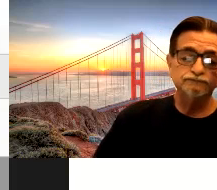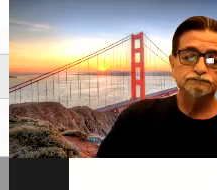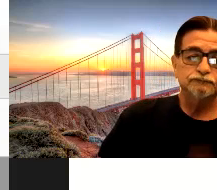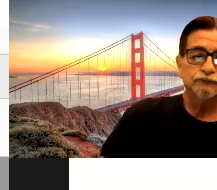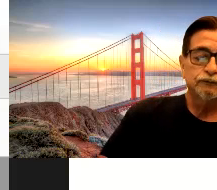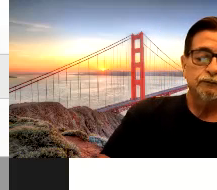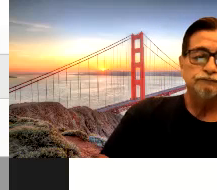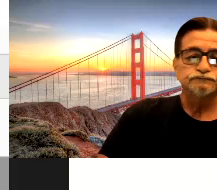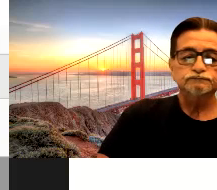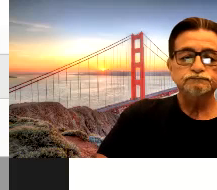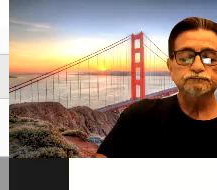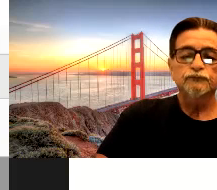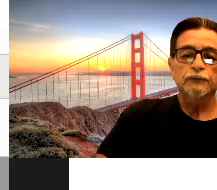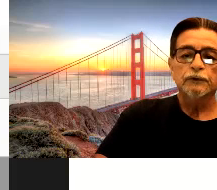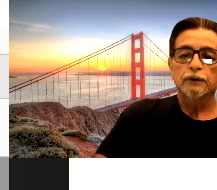it.